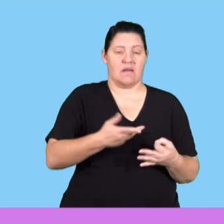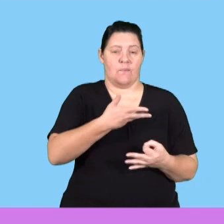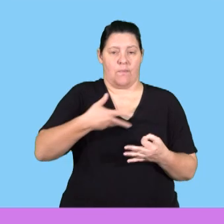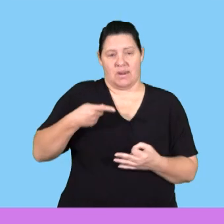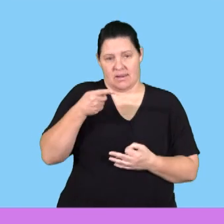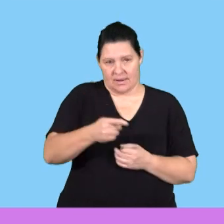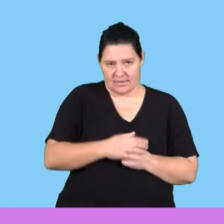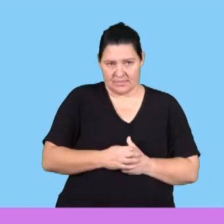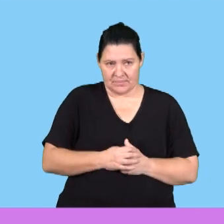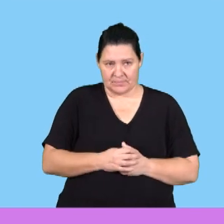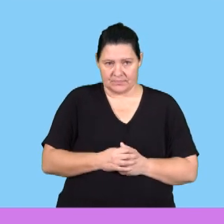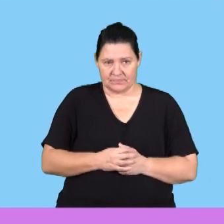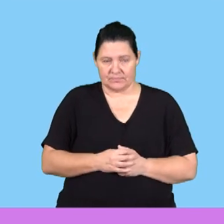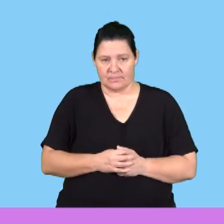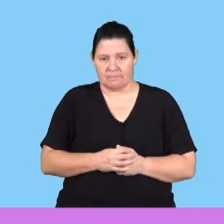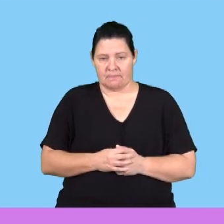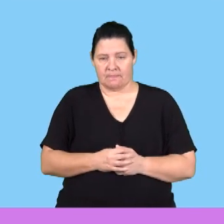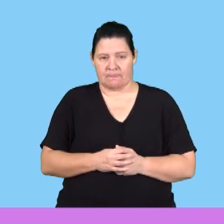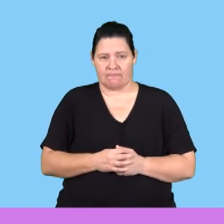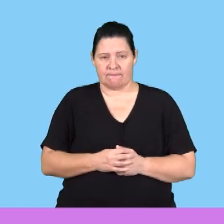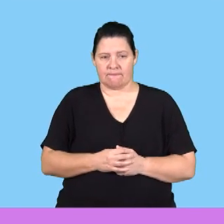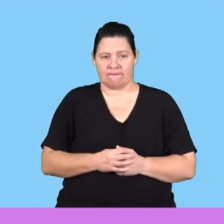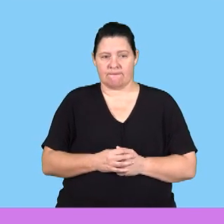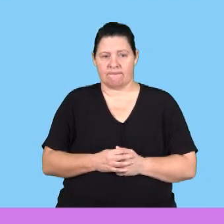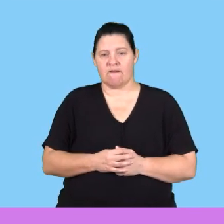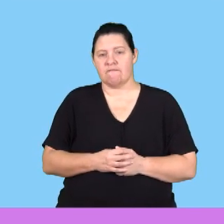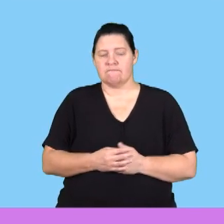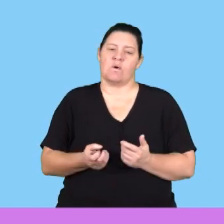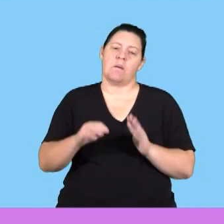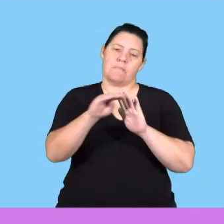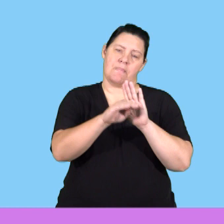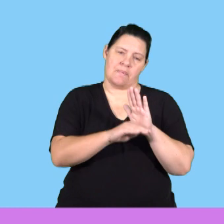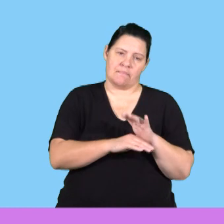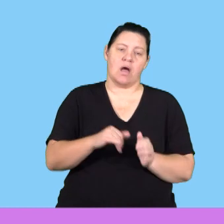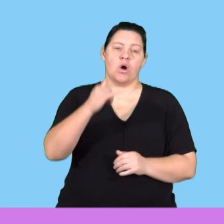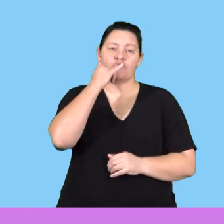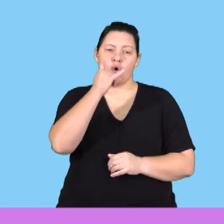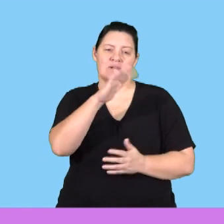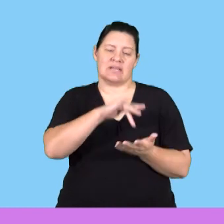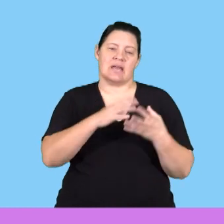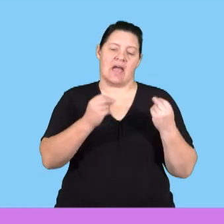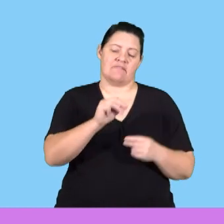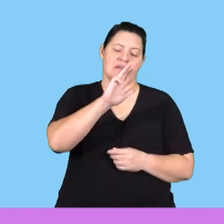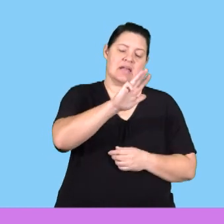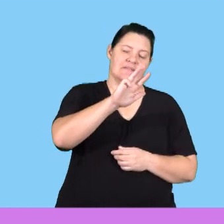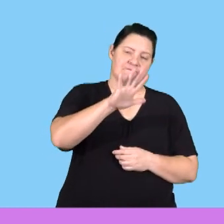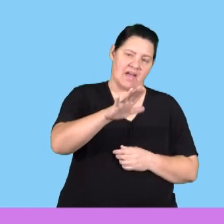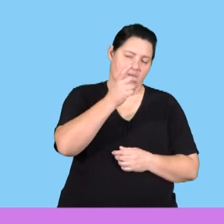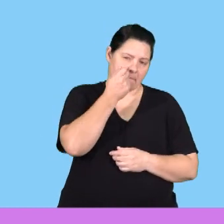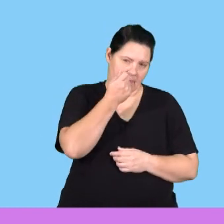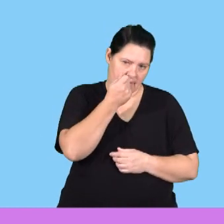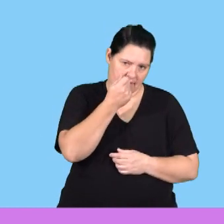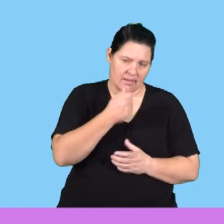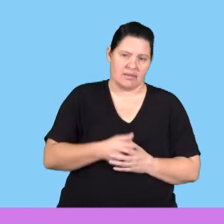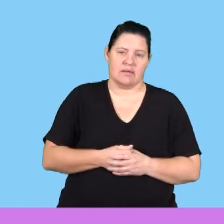males and our females. And then we listed, for example, at call center A, we have